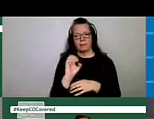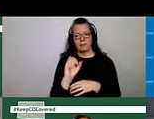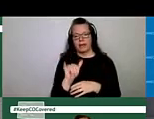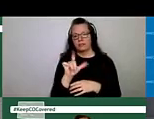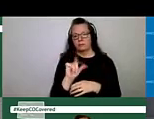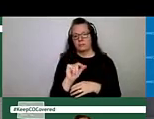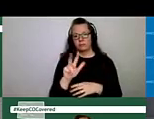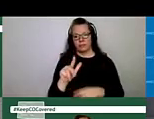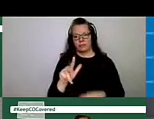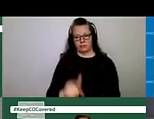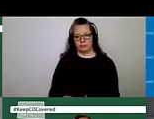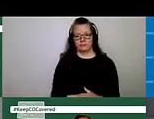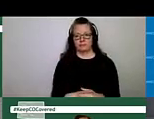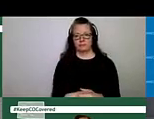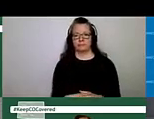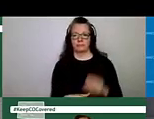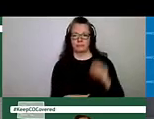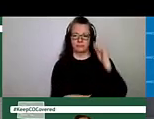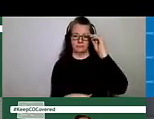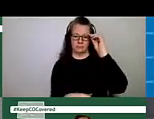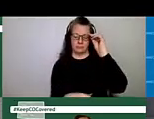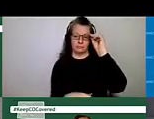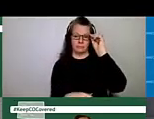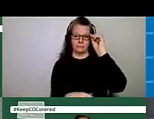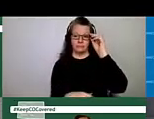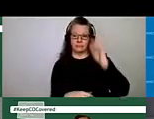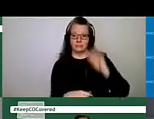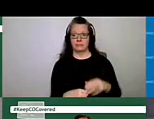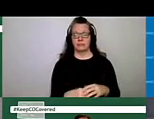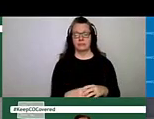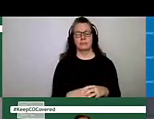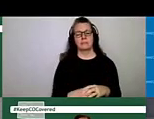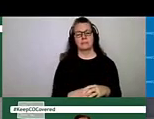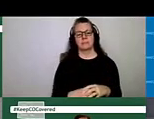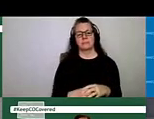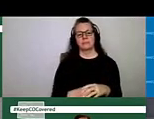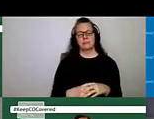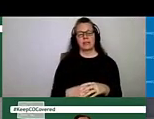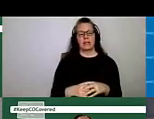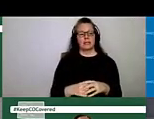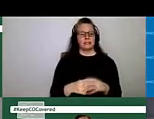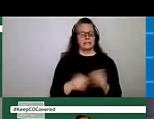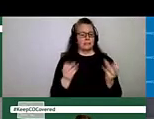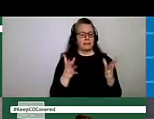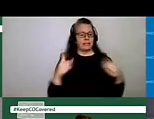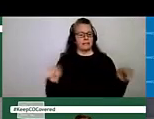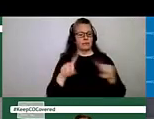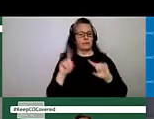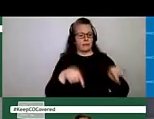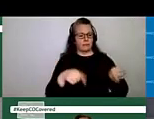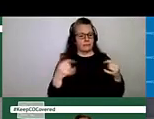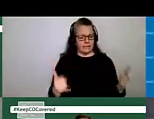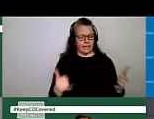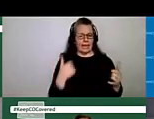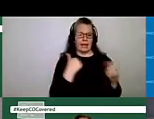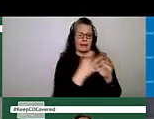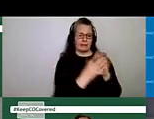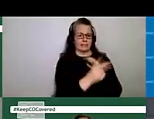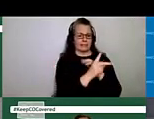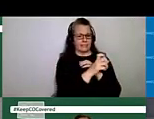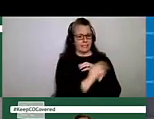2023. To many of you attending today's summit, I echo Kim and thank you for your ongoing collaboration throughout the public